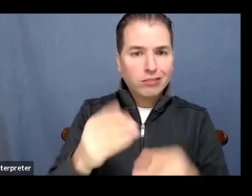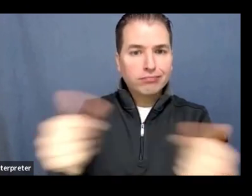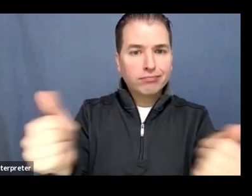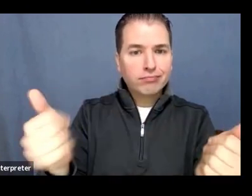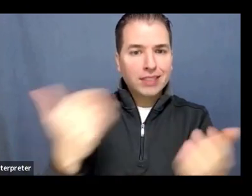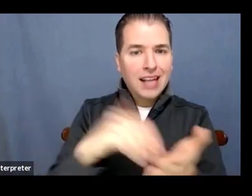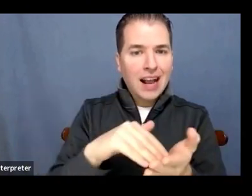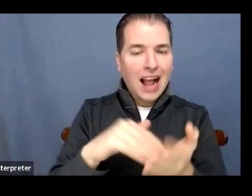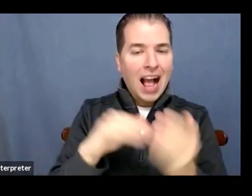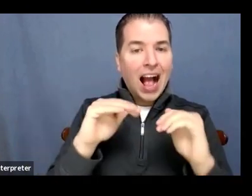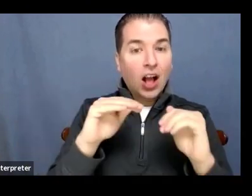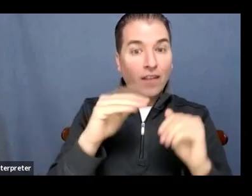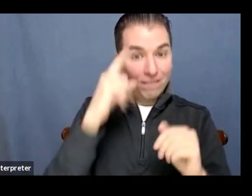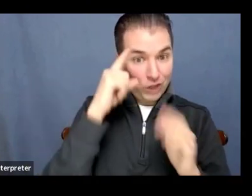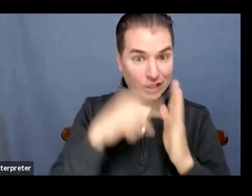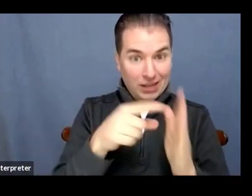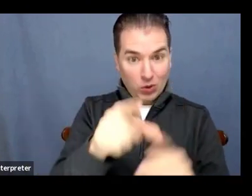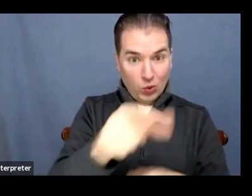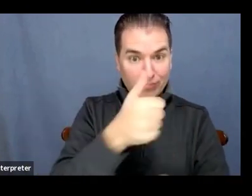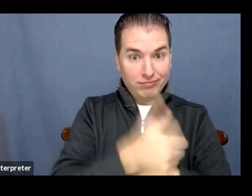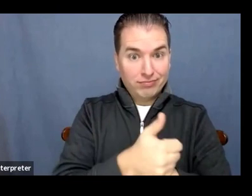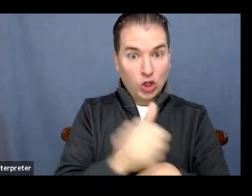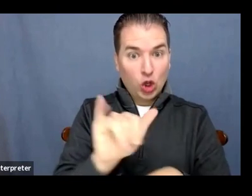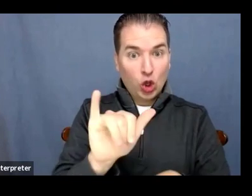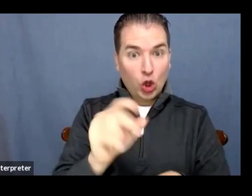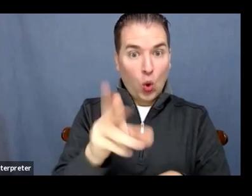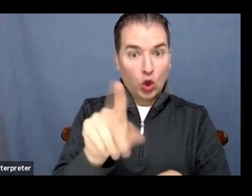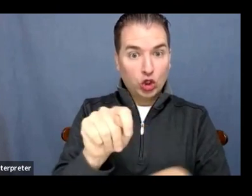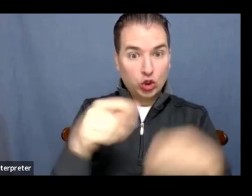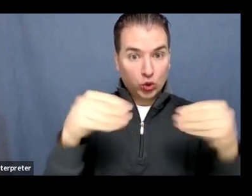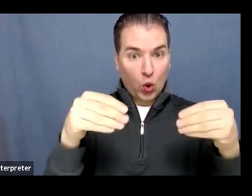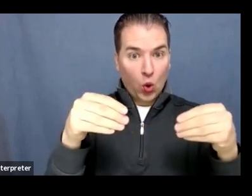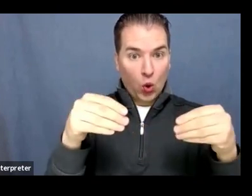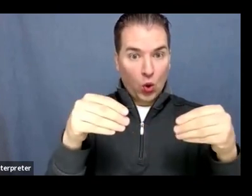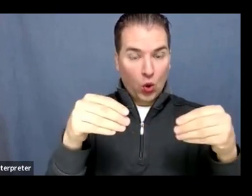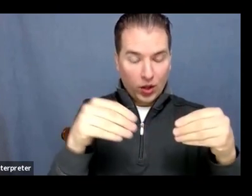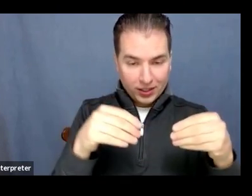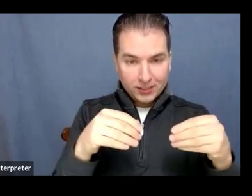how long will people continue to come in and buy my product, right?